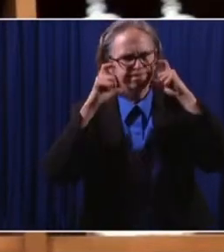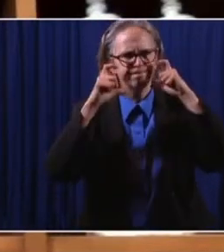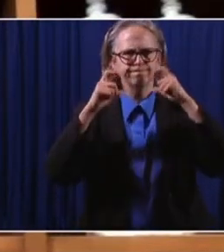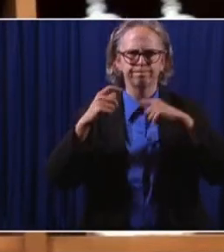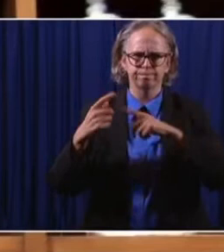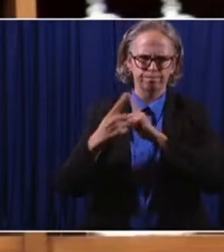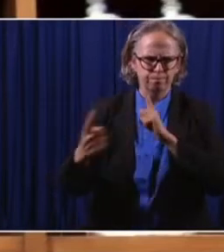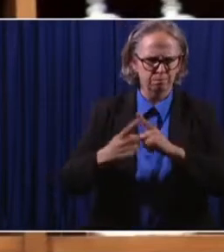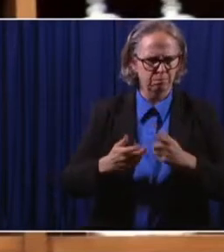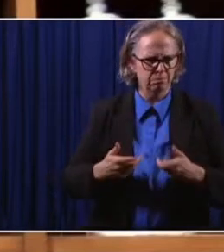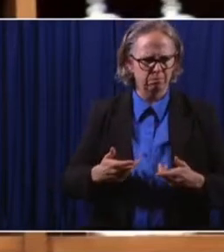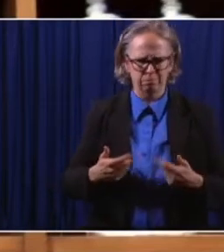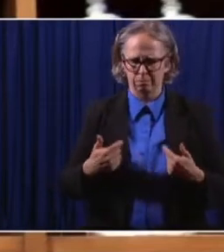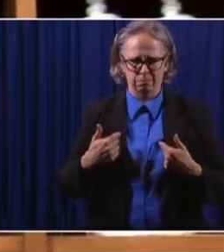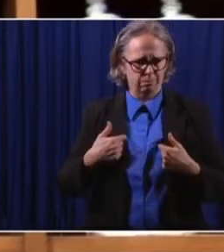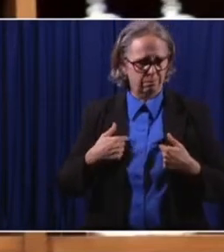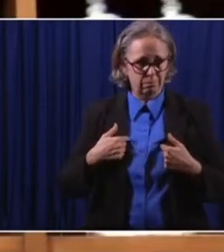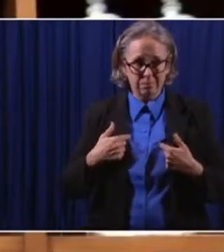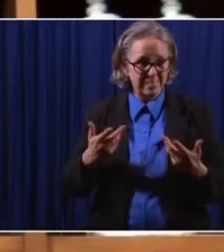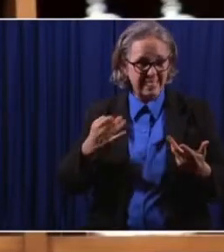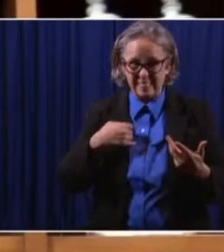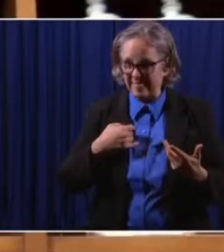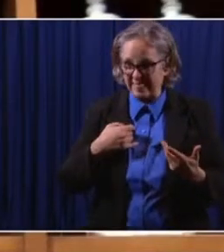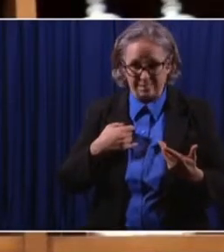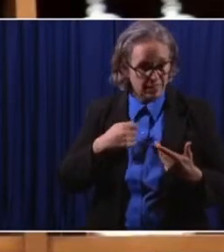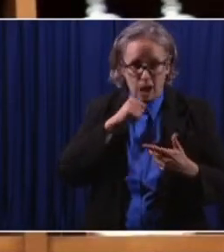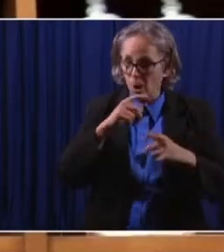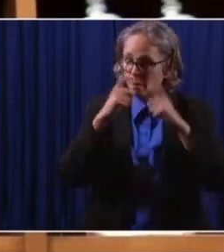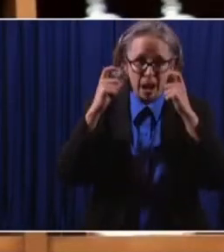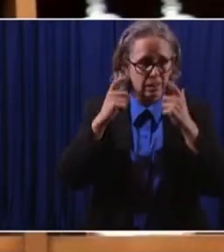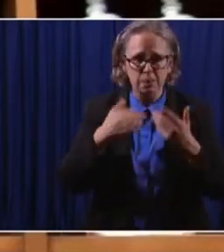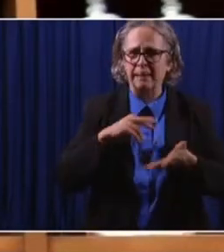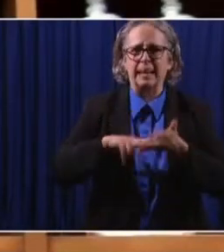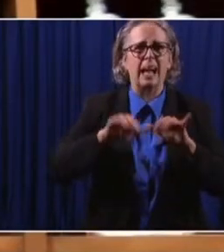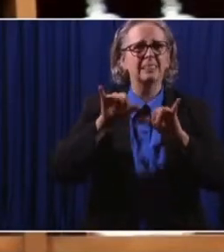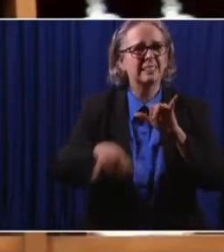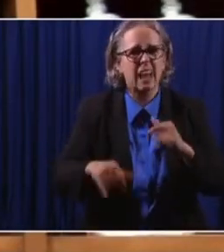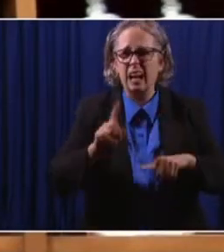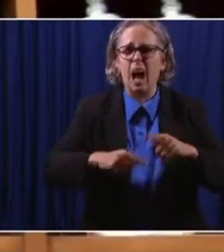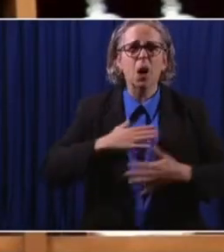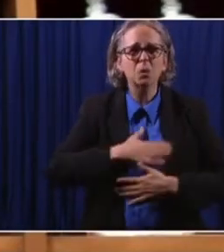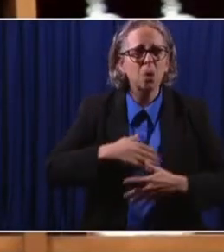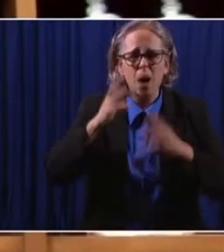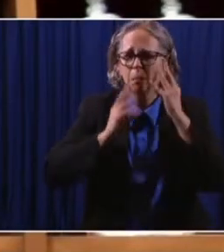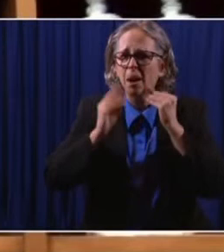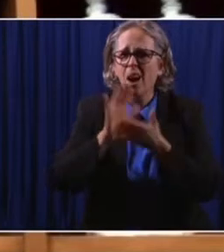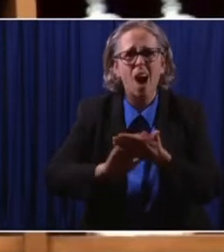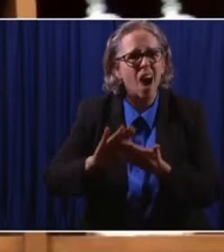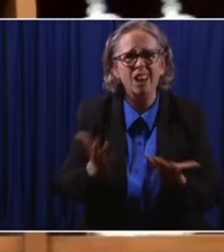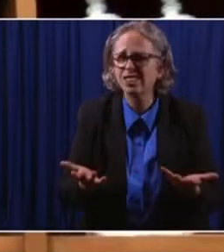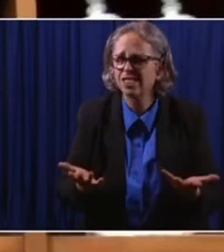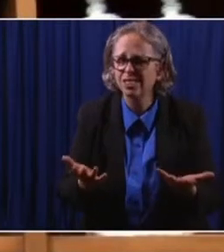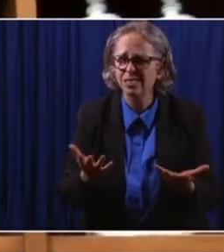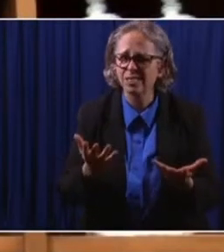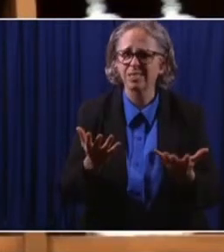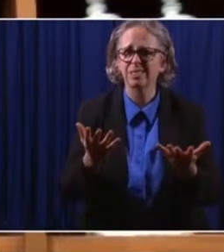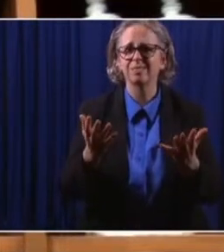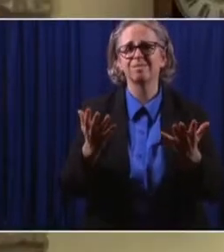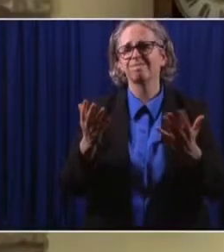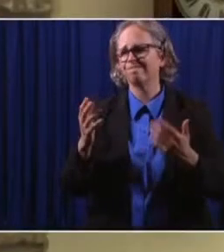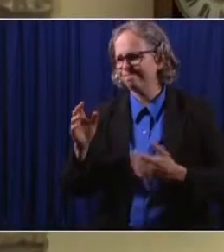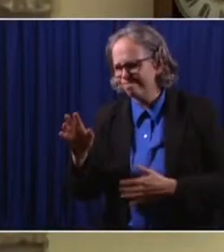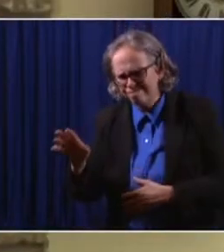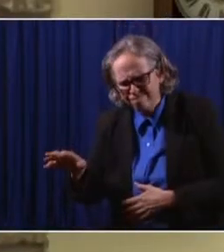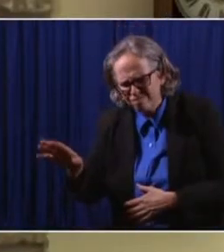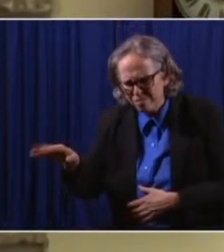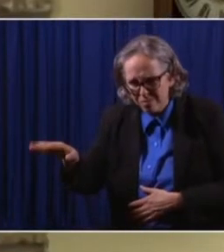be something where we'll be able to, enjoy senior year, freshman year, et cetera. So, absolutely. So ownership